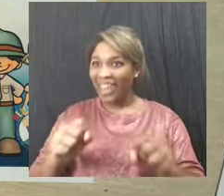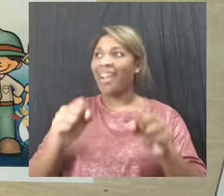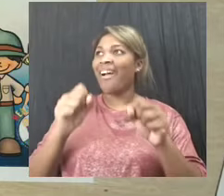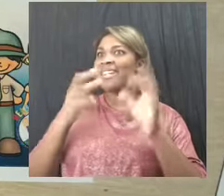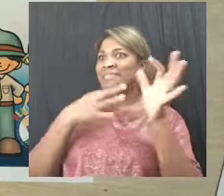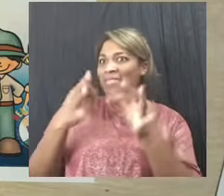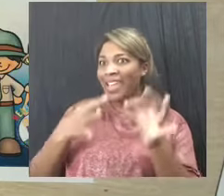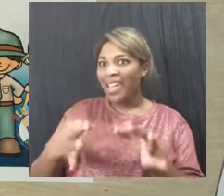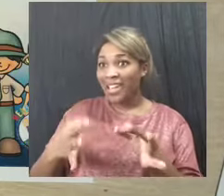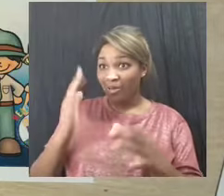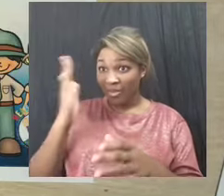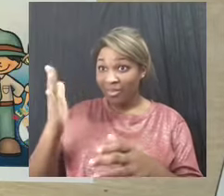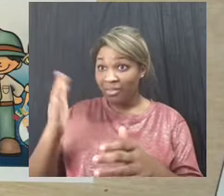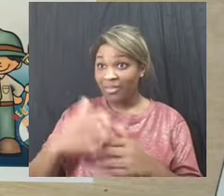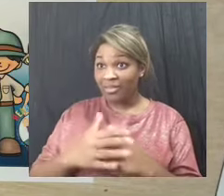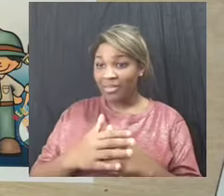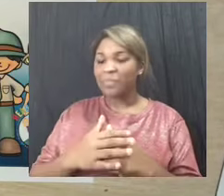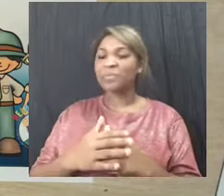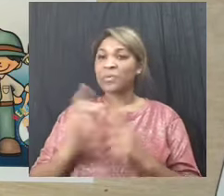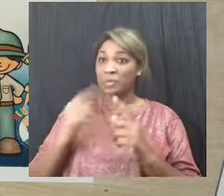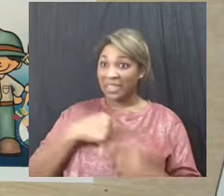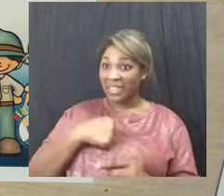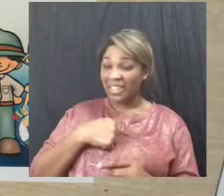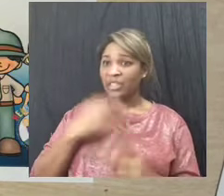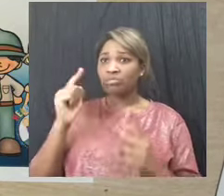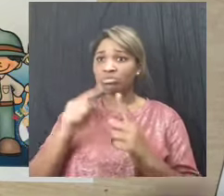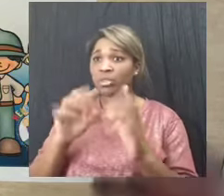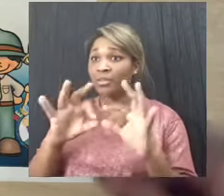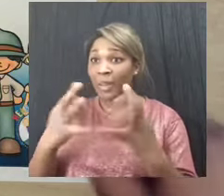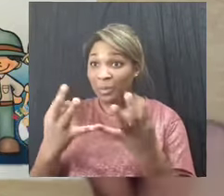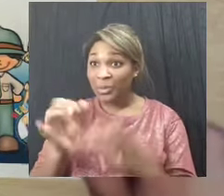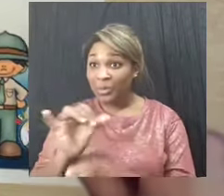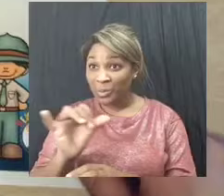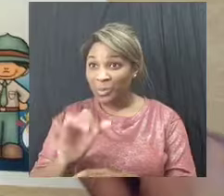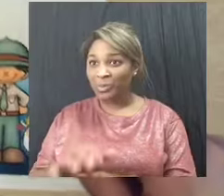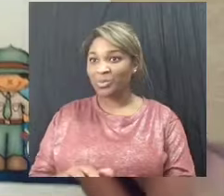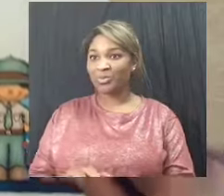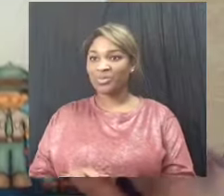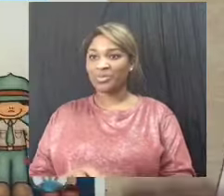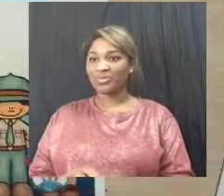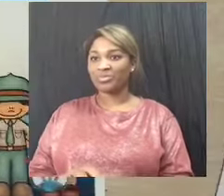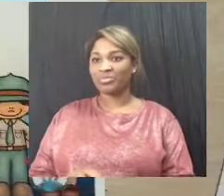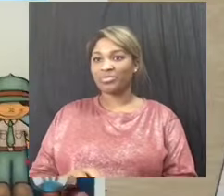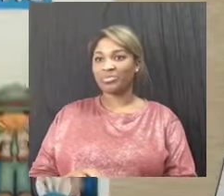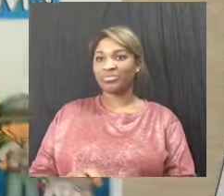to me. You'll be able to explain it to your family.